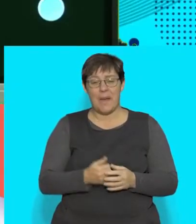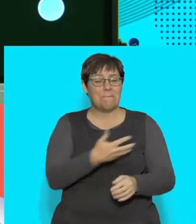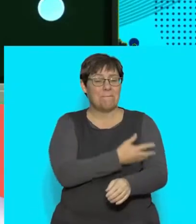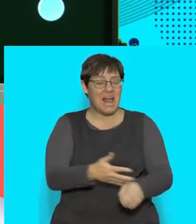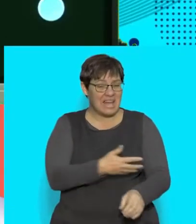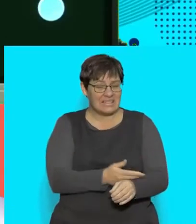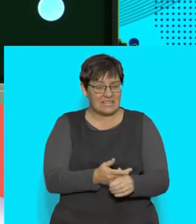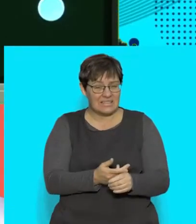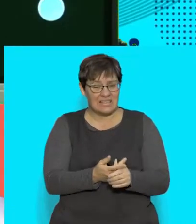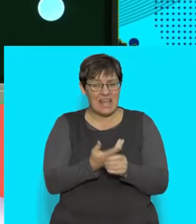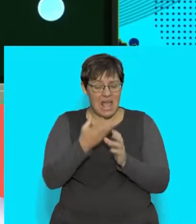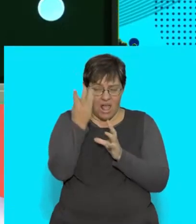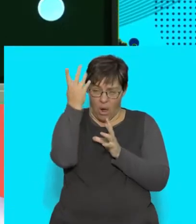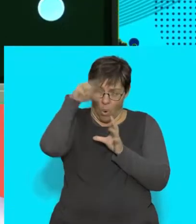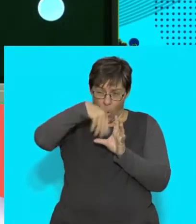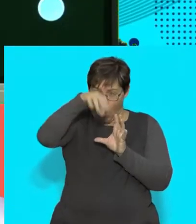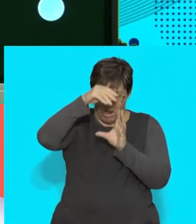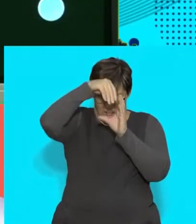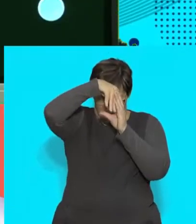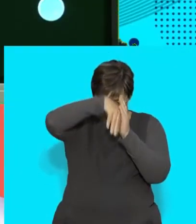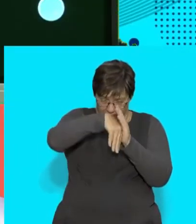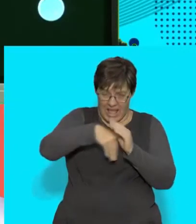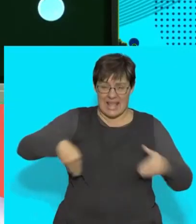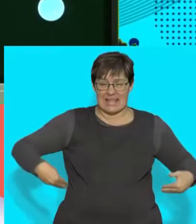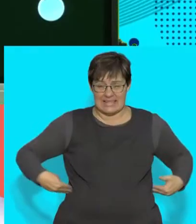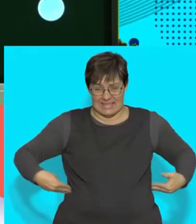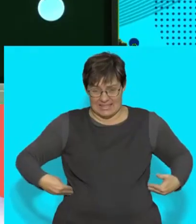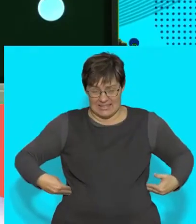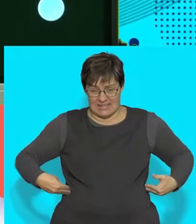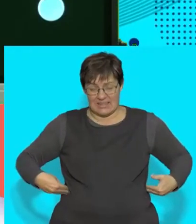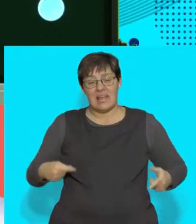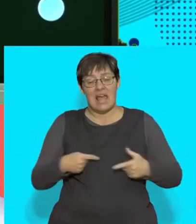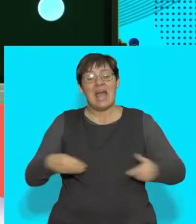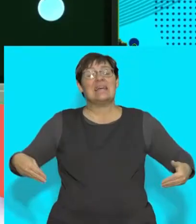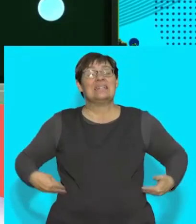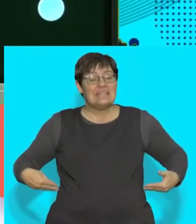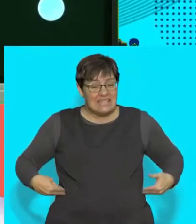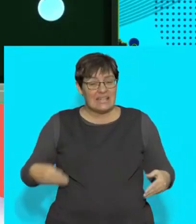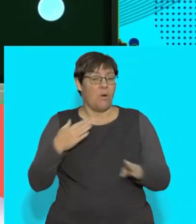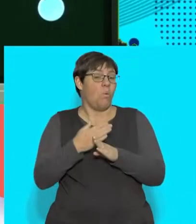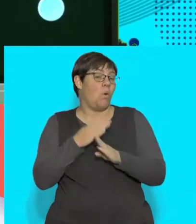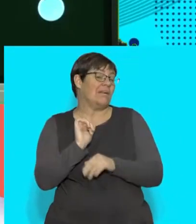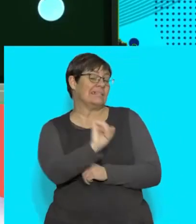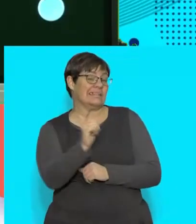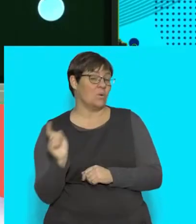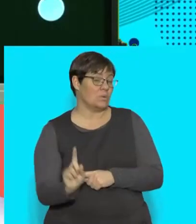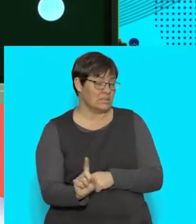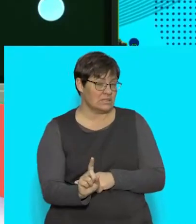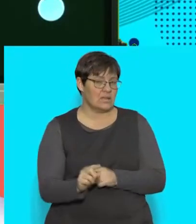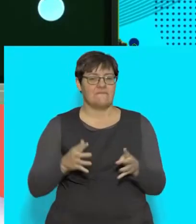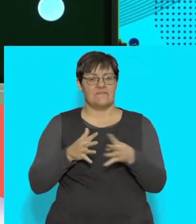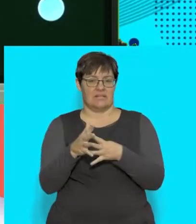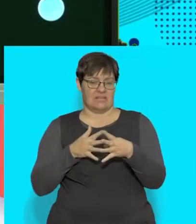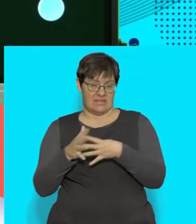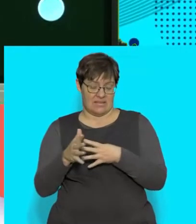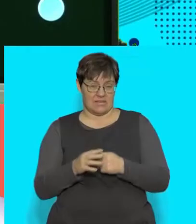must come into the kidney, right? It comes into the kidney, and the kidney's function is to filter. And as